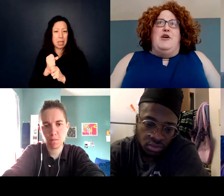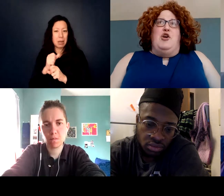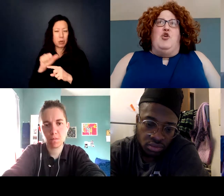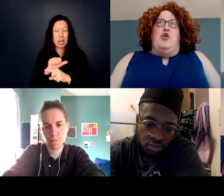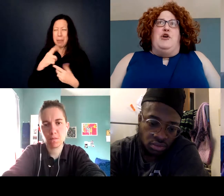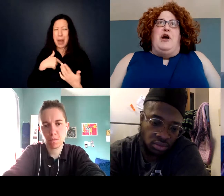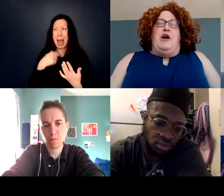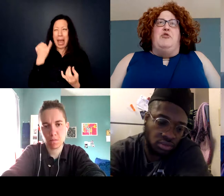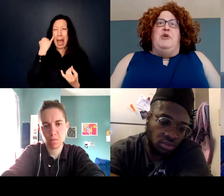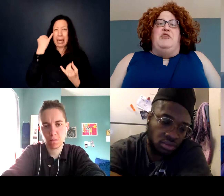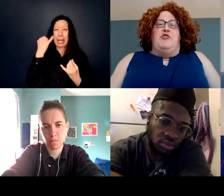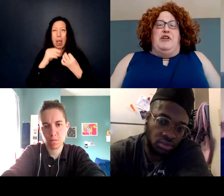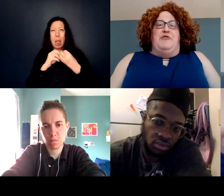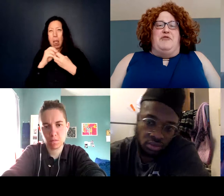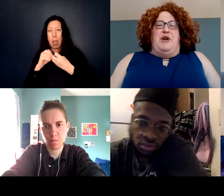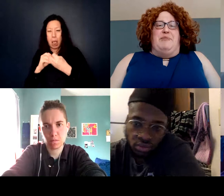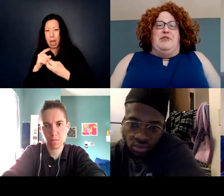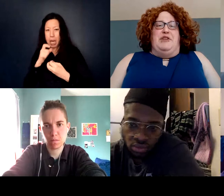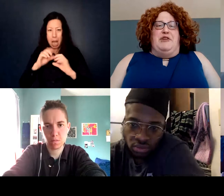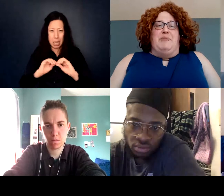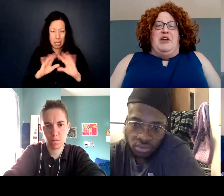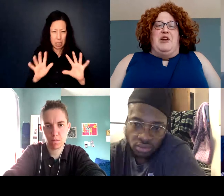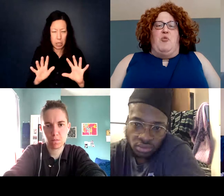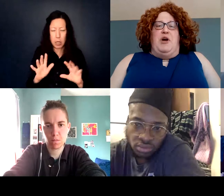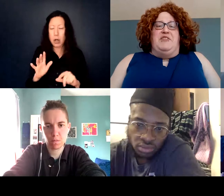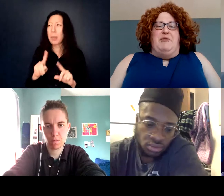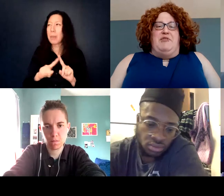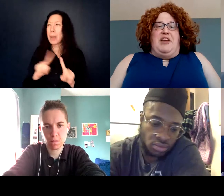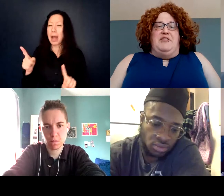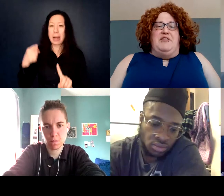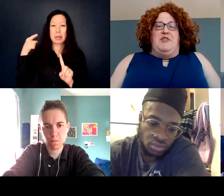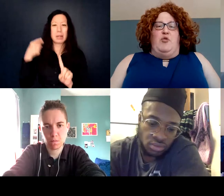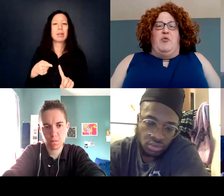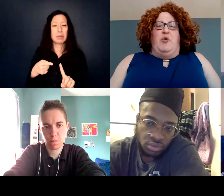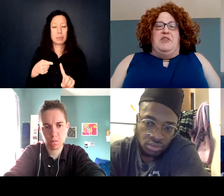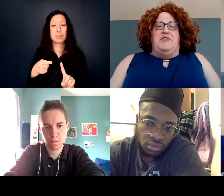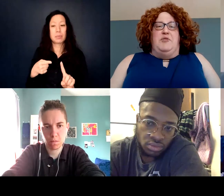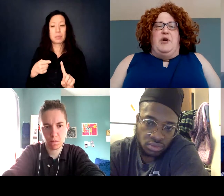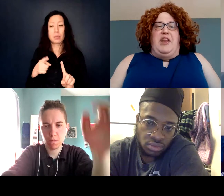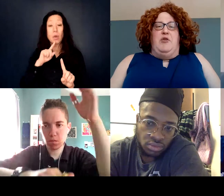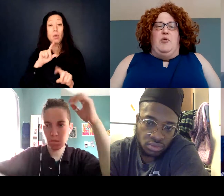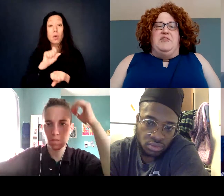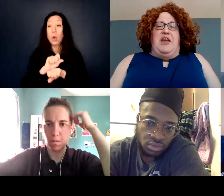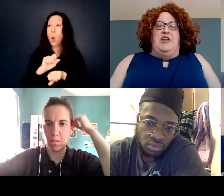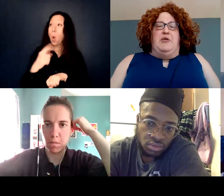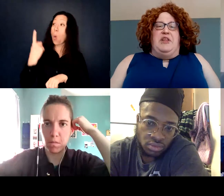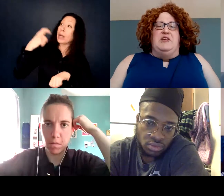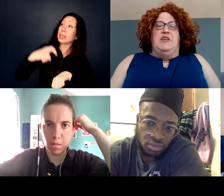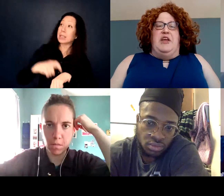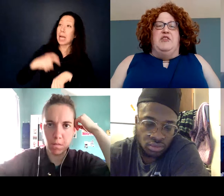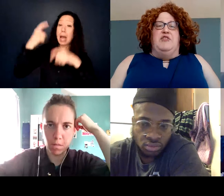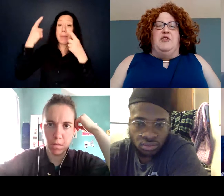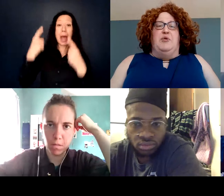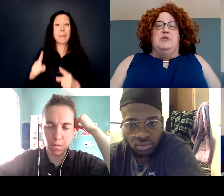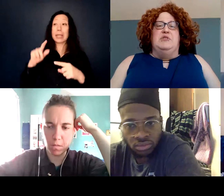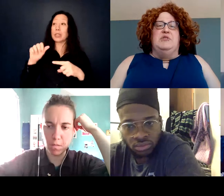but how do we turn it from literally being a one-time event or a once